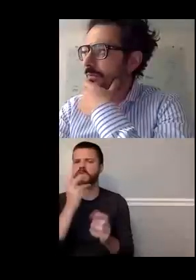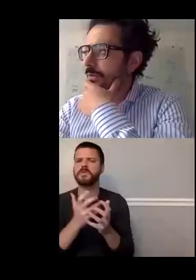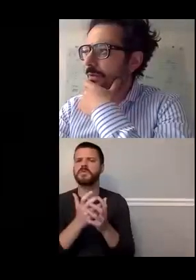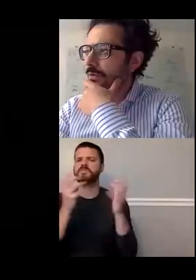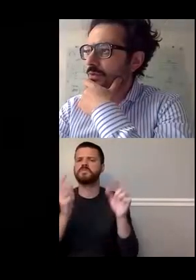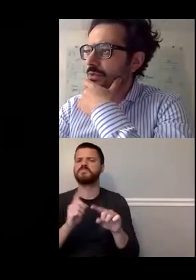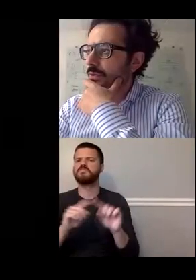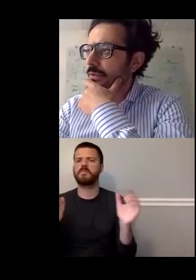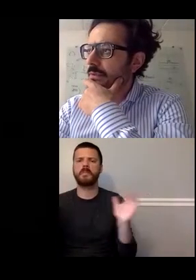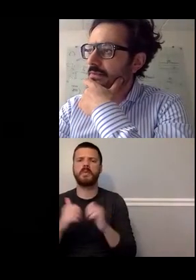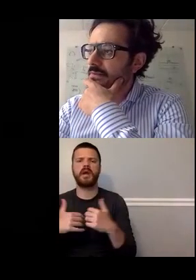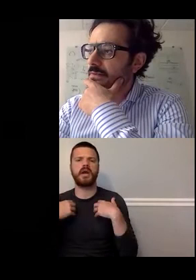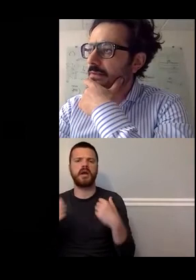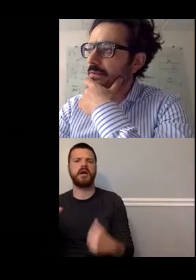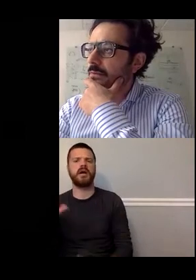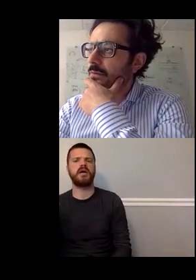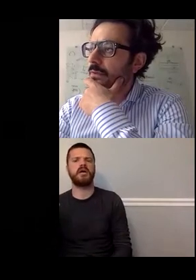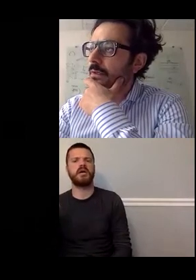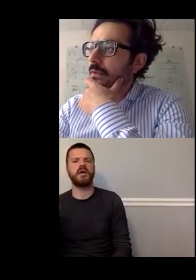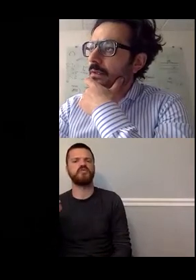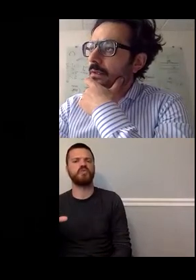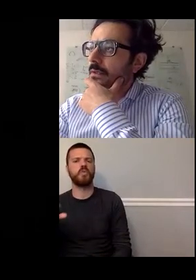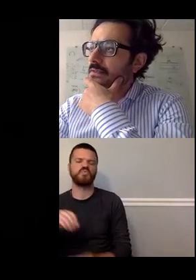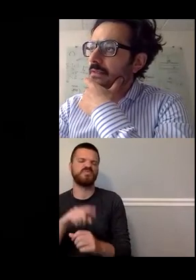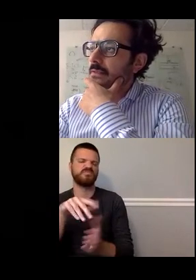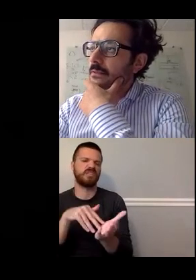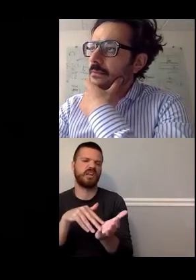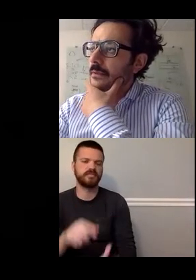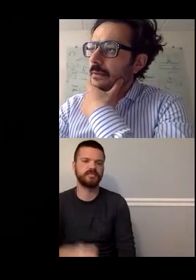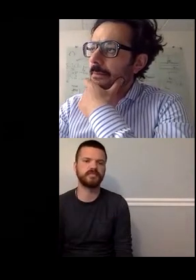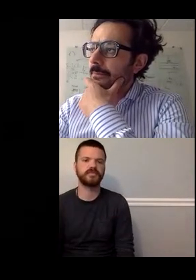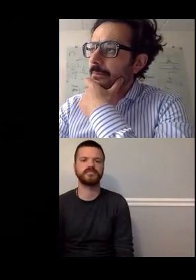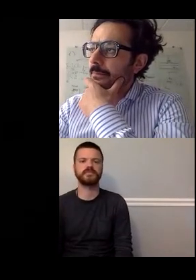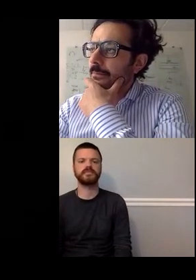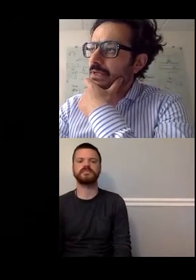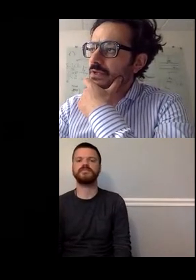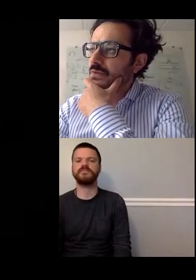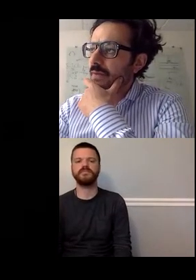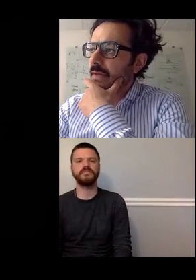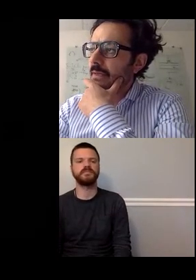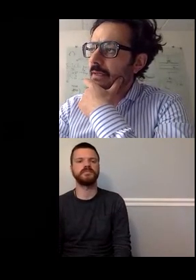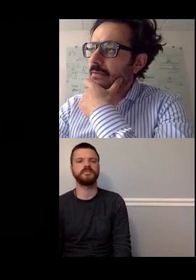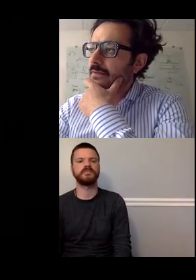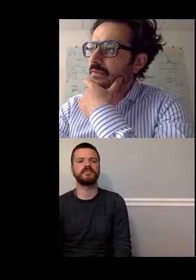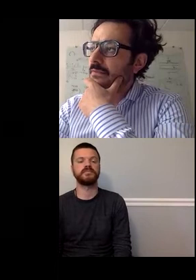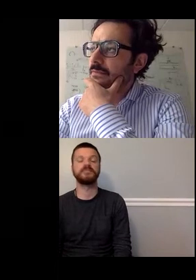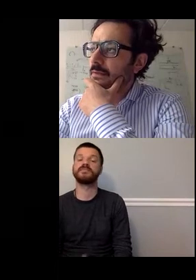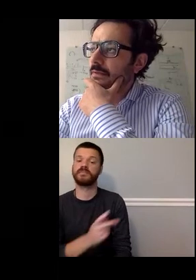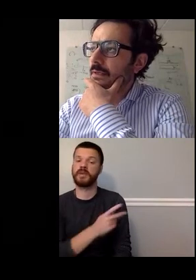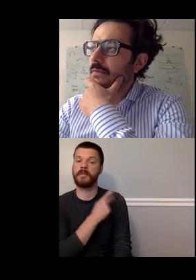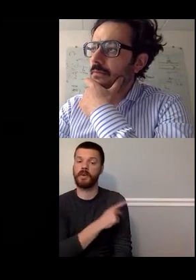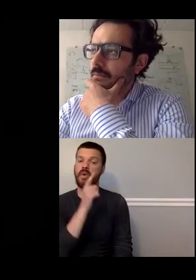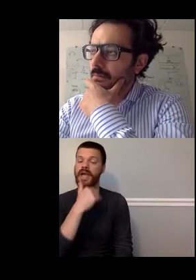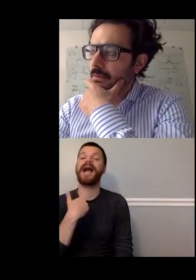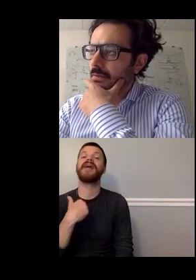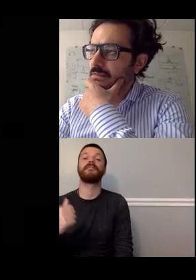control, which we show here in this study. So in this study, patients with back pain received a